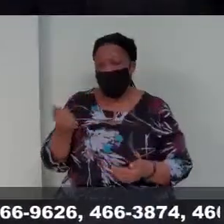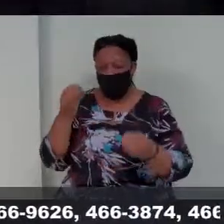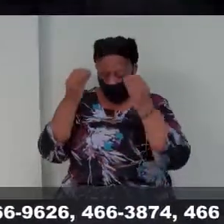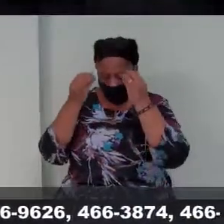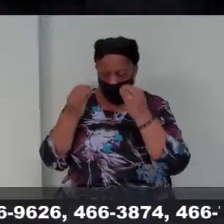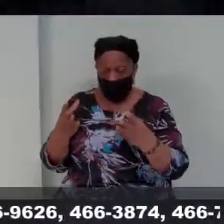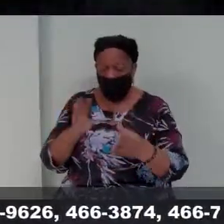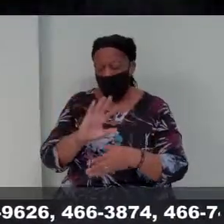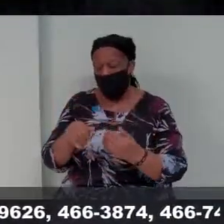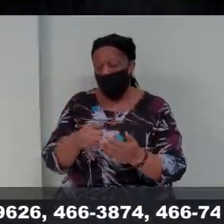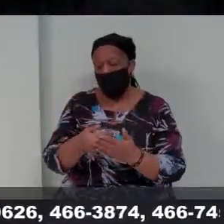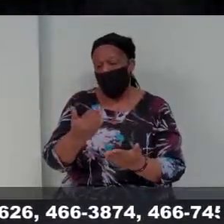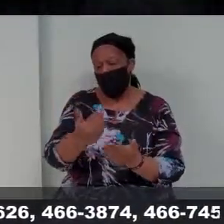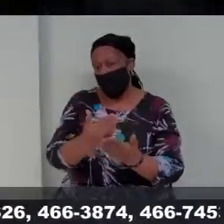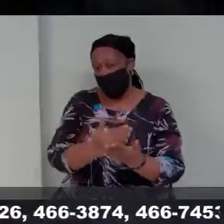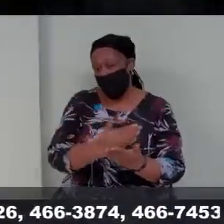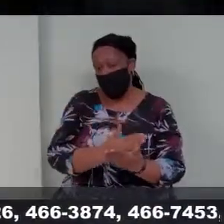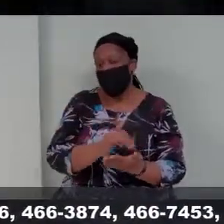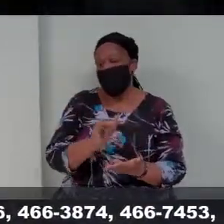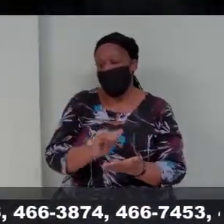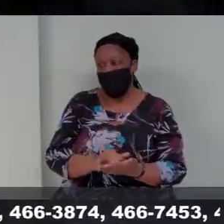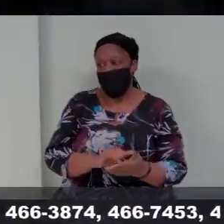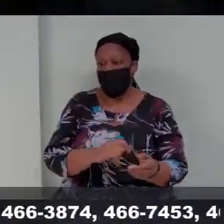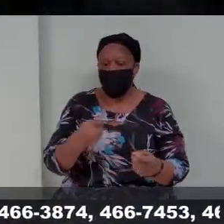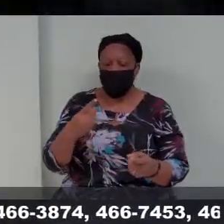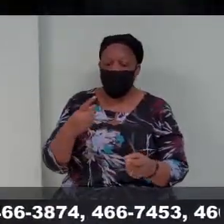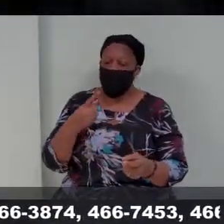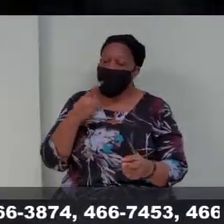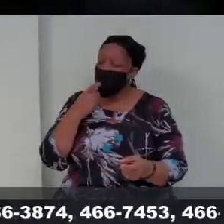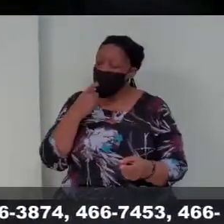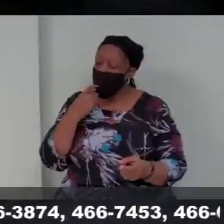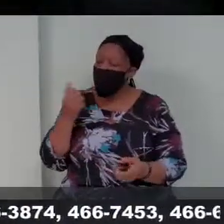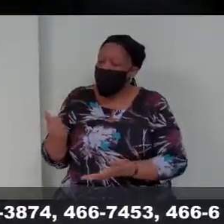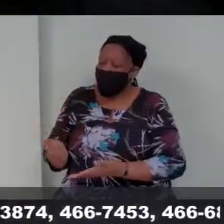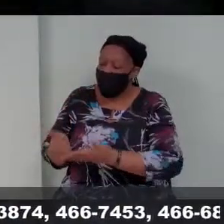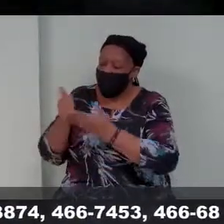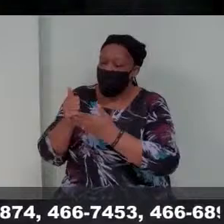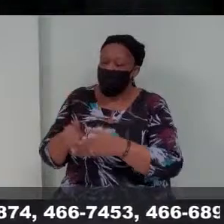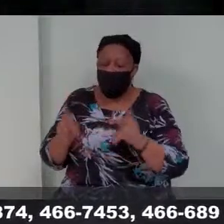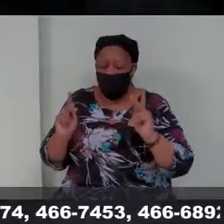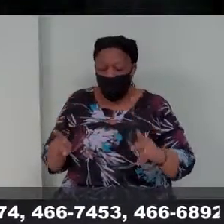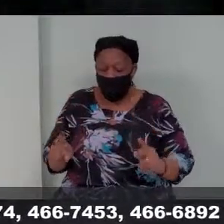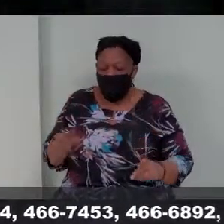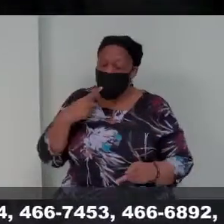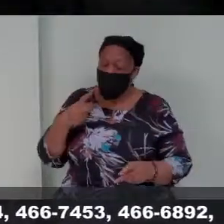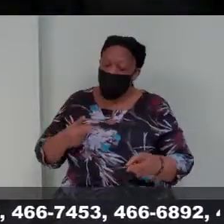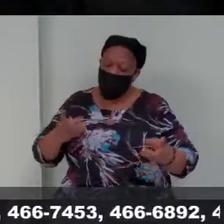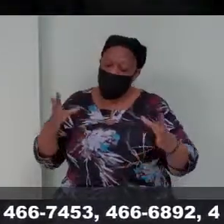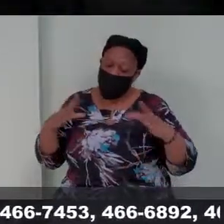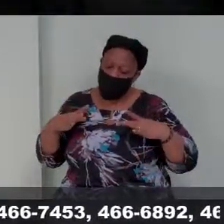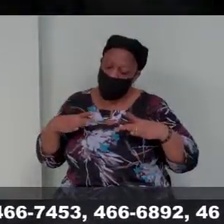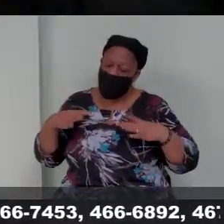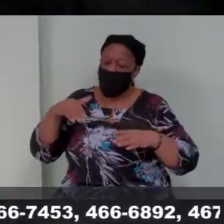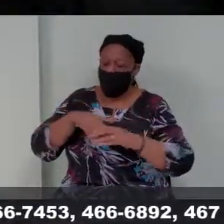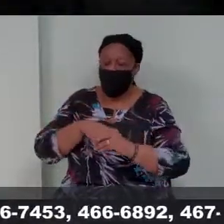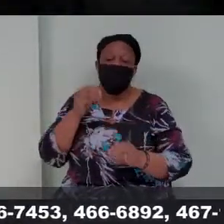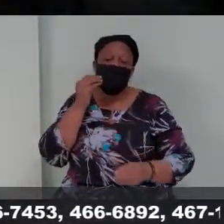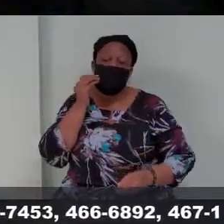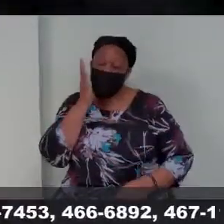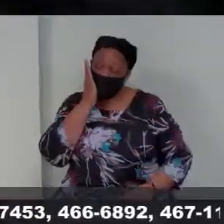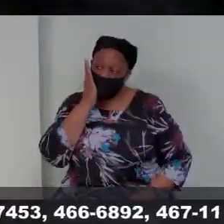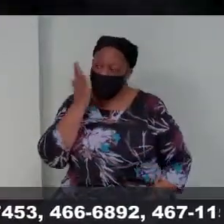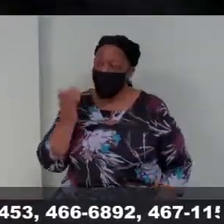they interact with the guests who will be vacationing in place. And so those who would